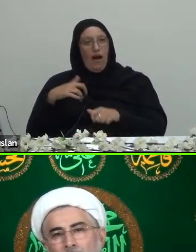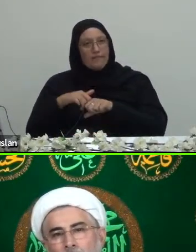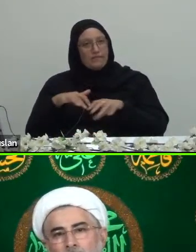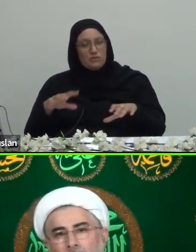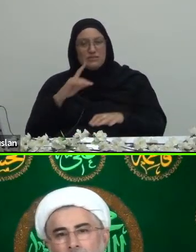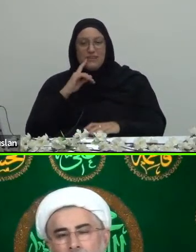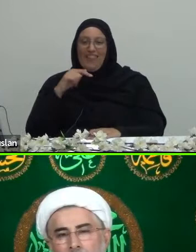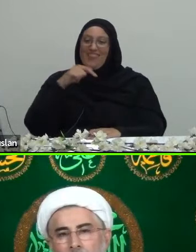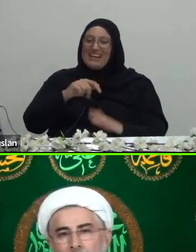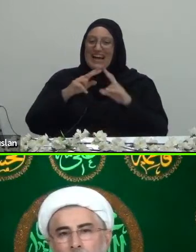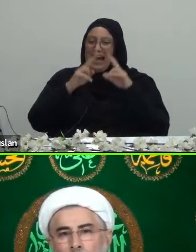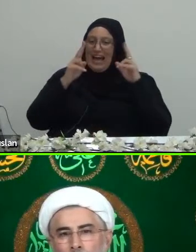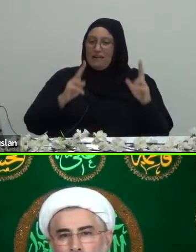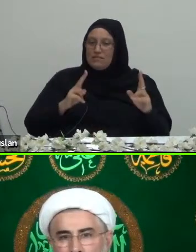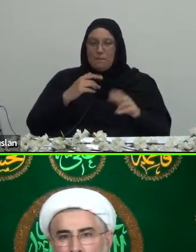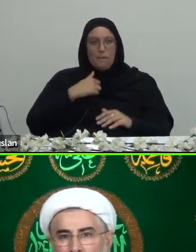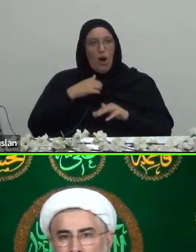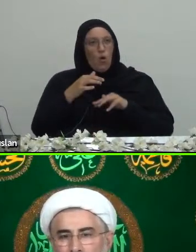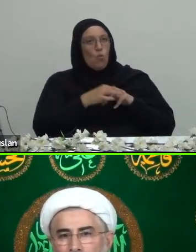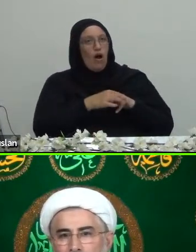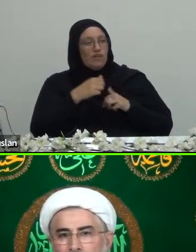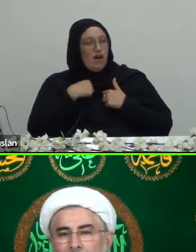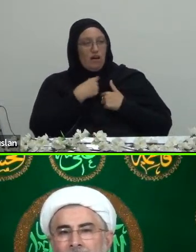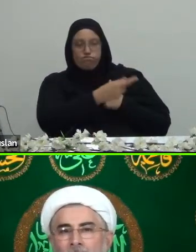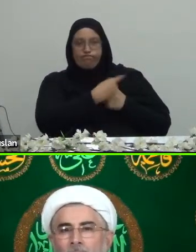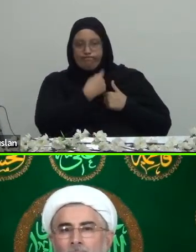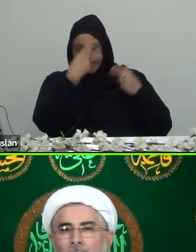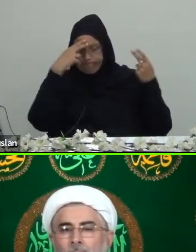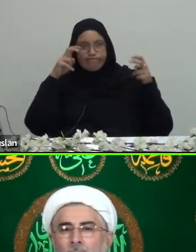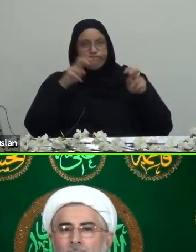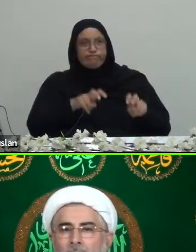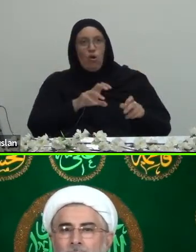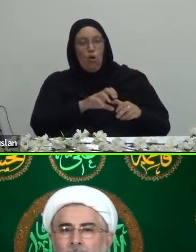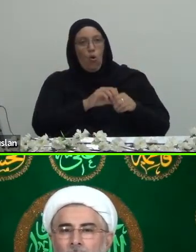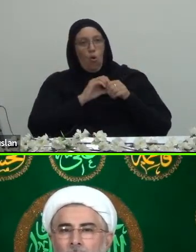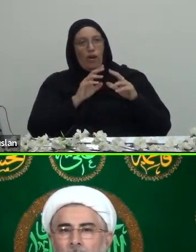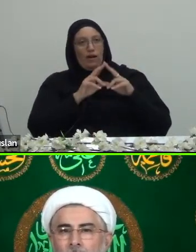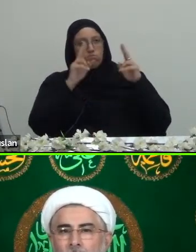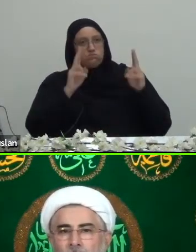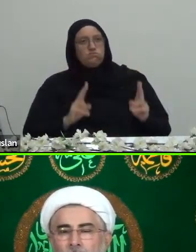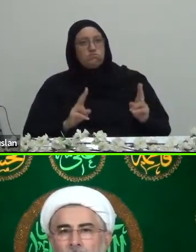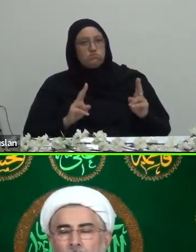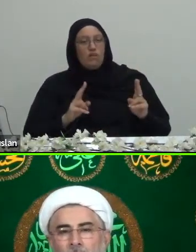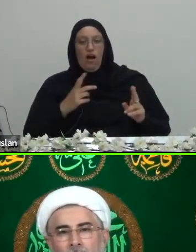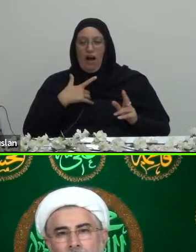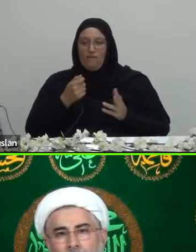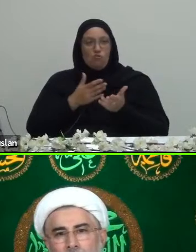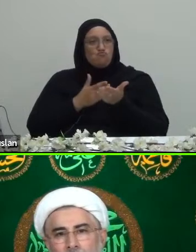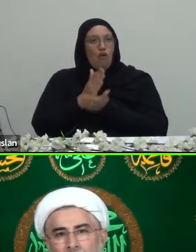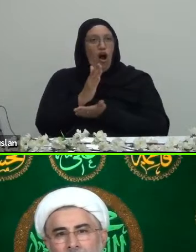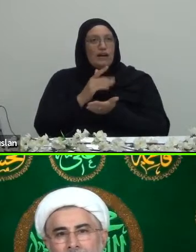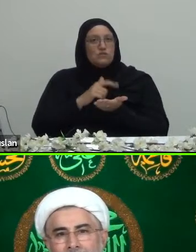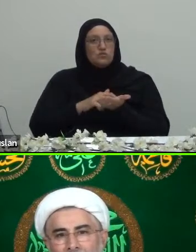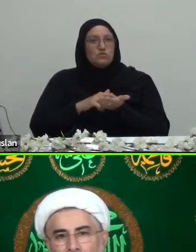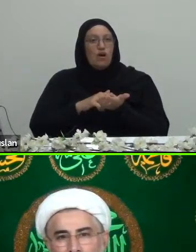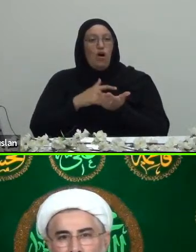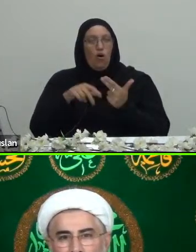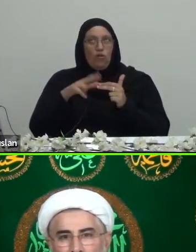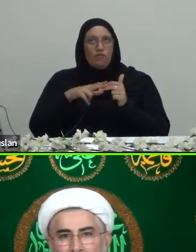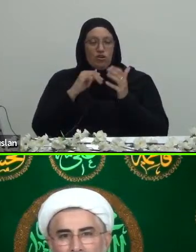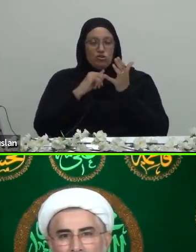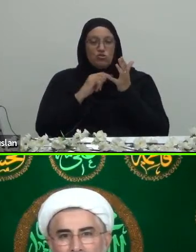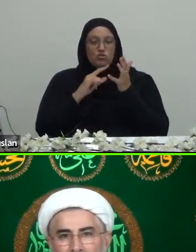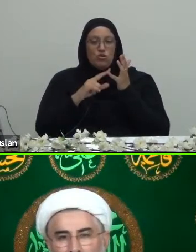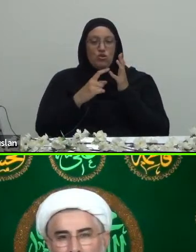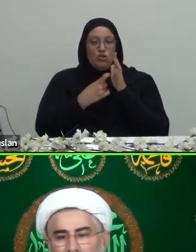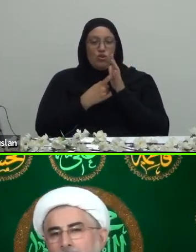wife and I, we are the co-owners of this property, although I have the right of survivorship. That means so